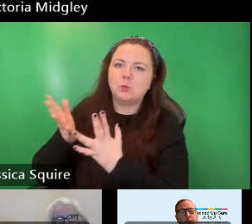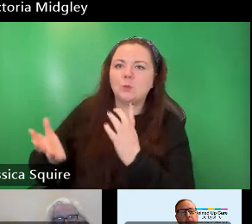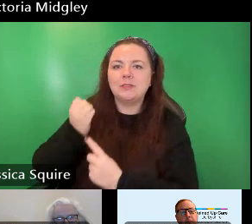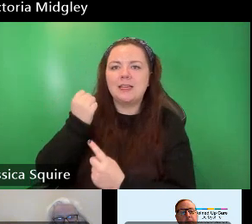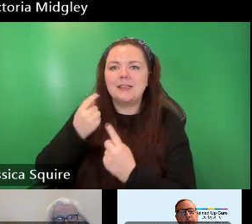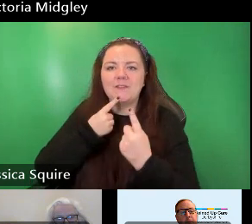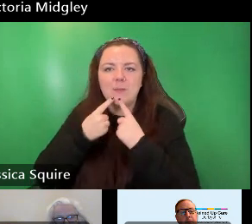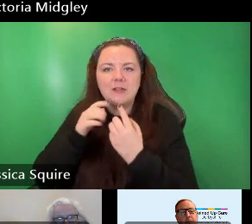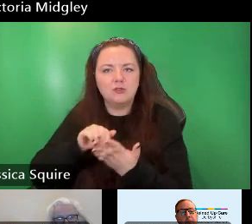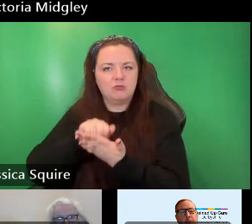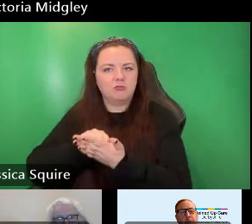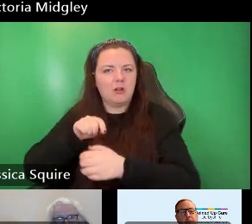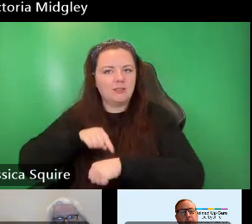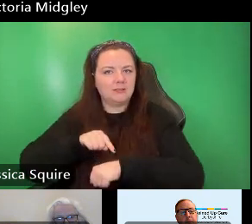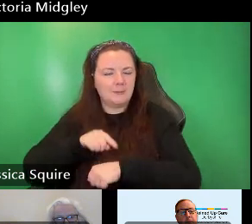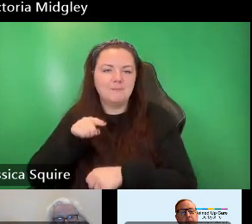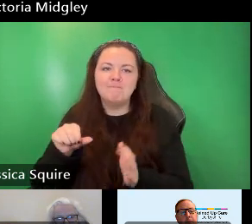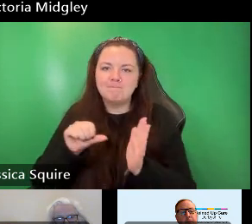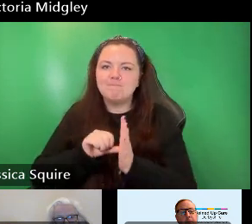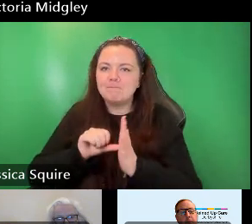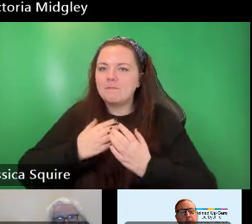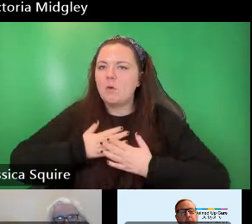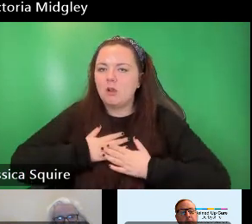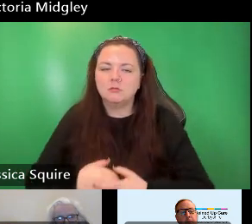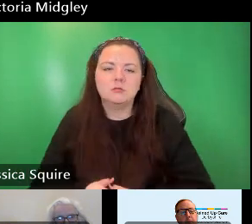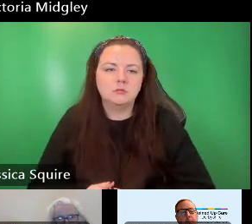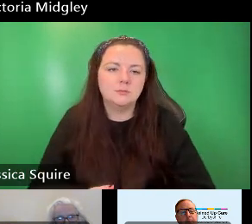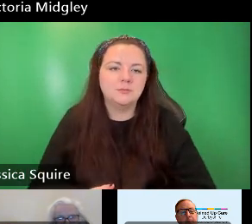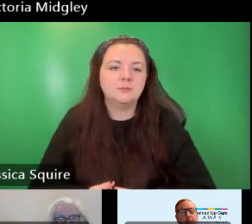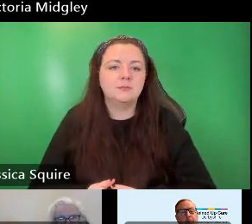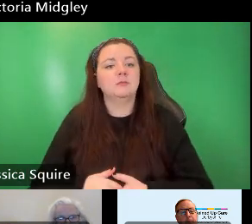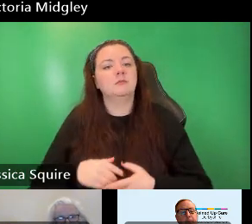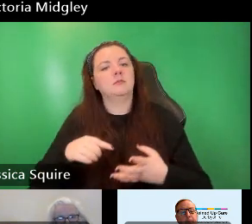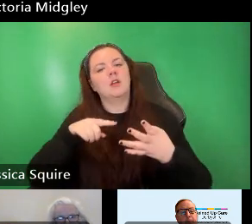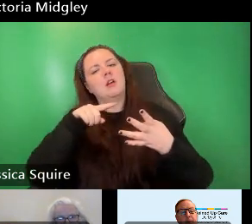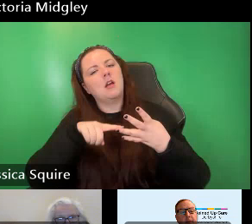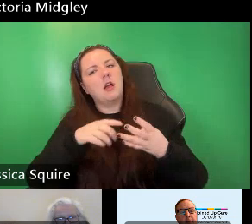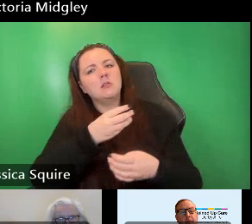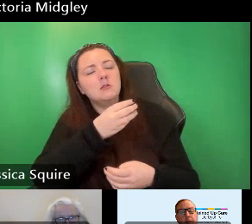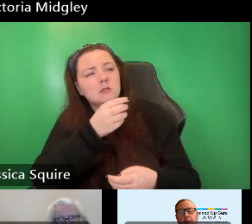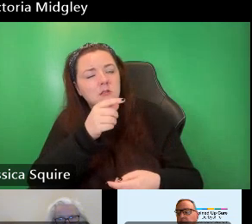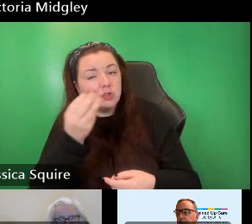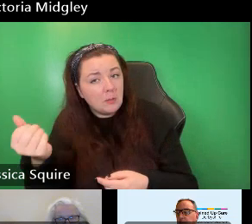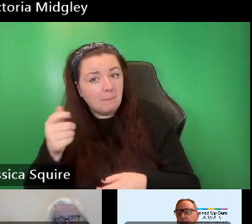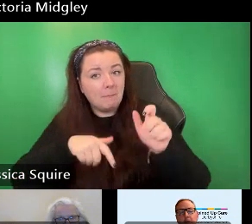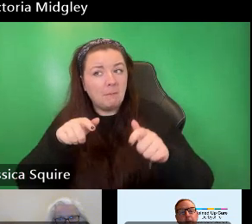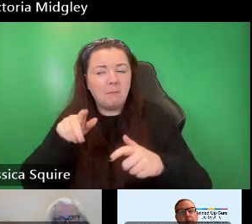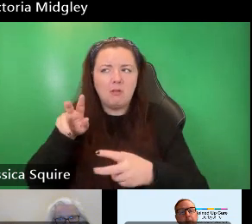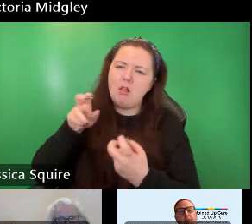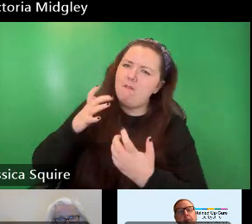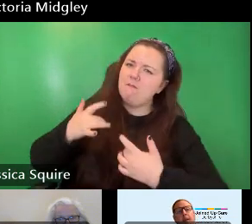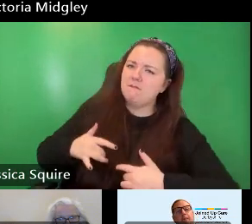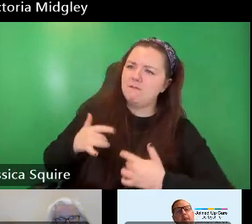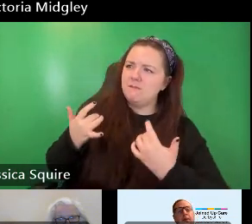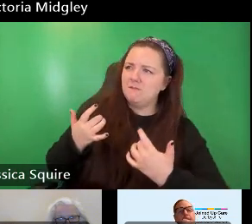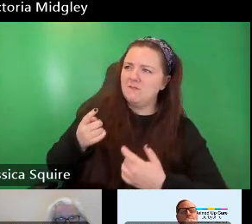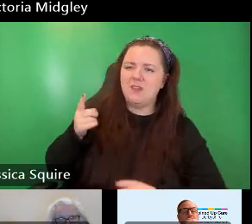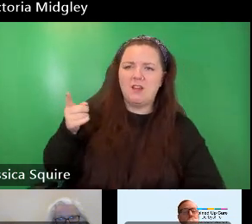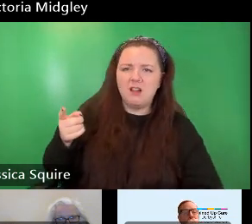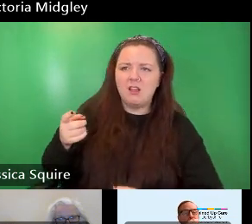us. There is some reports of perception of reduced care. So a perception from some people that